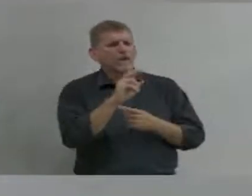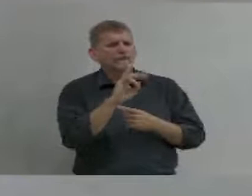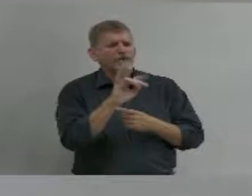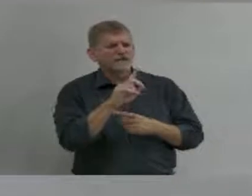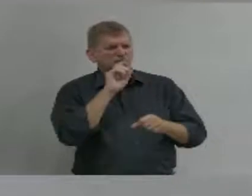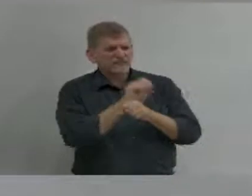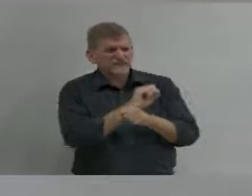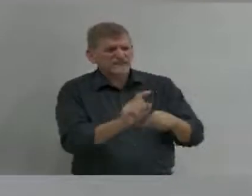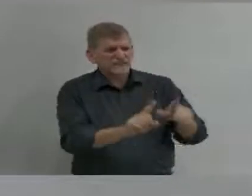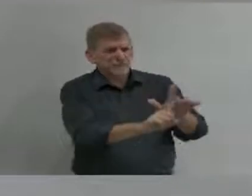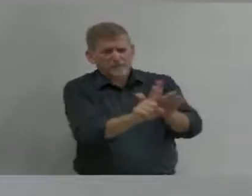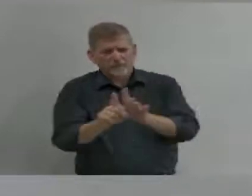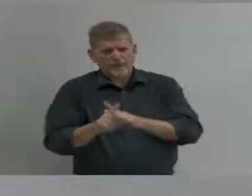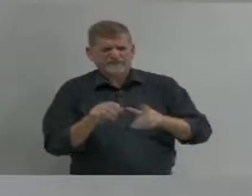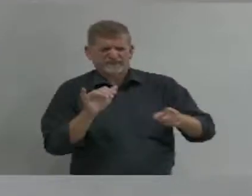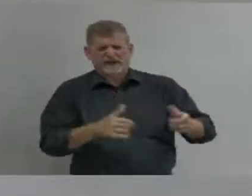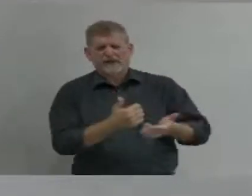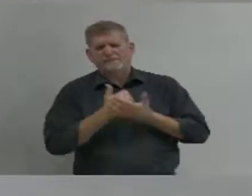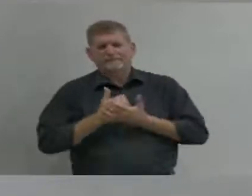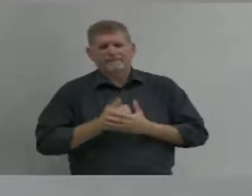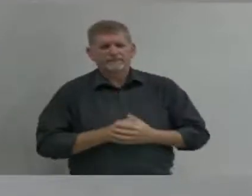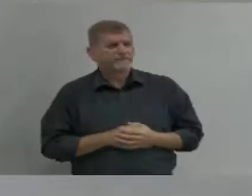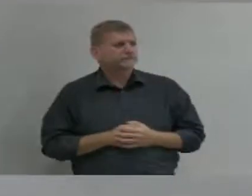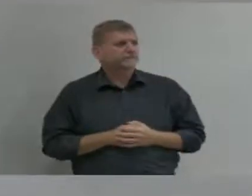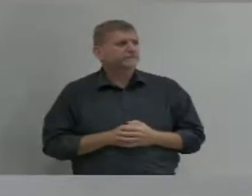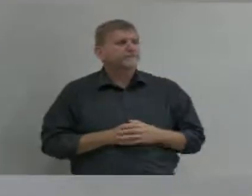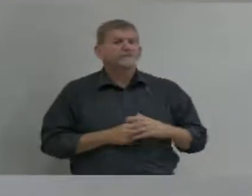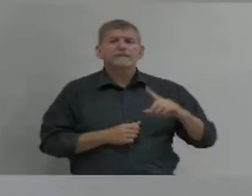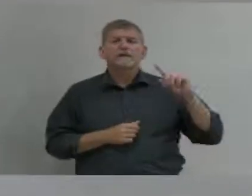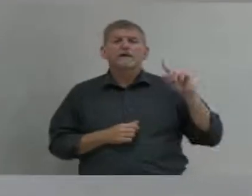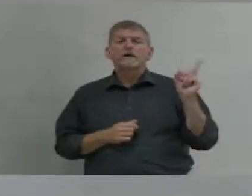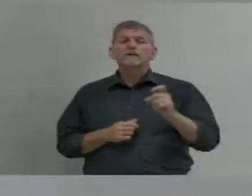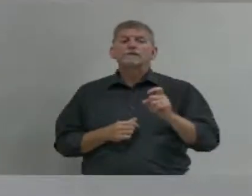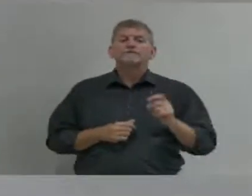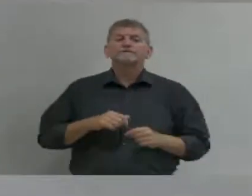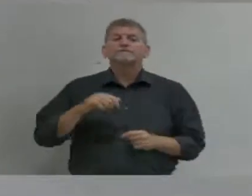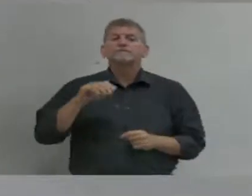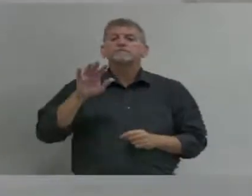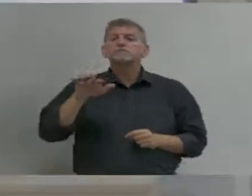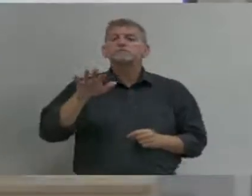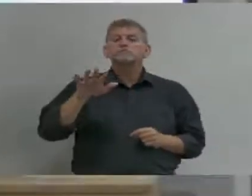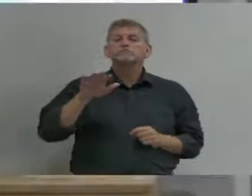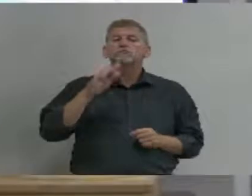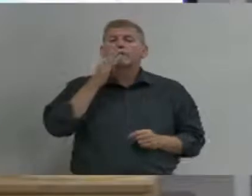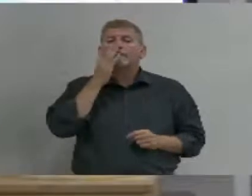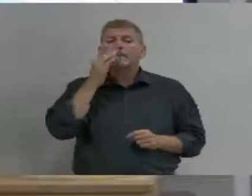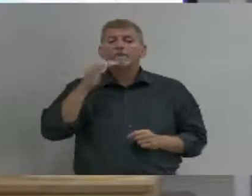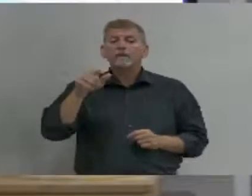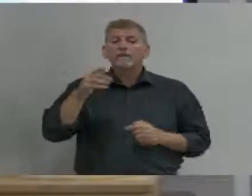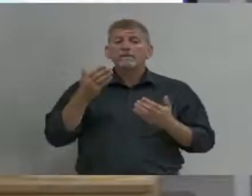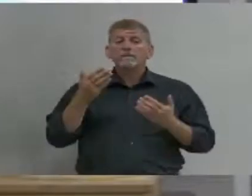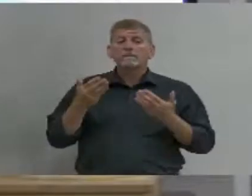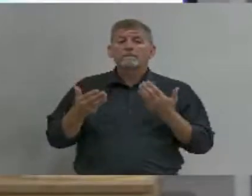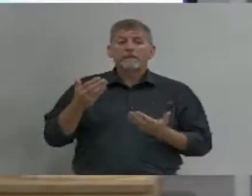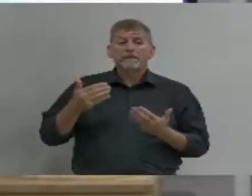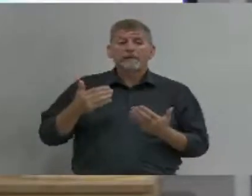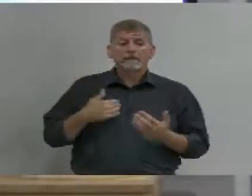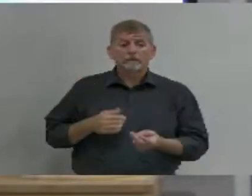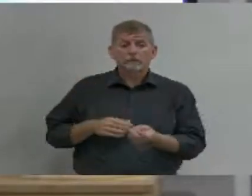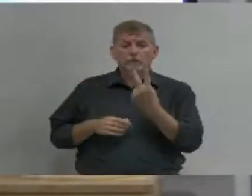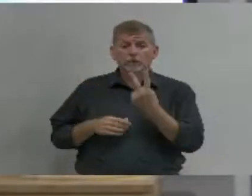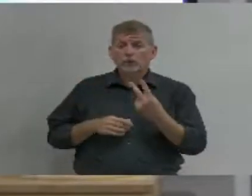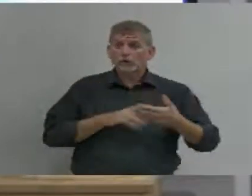So with that in mind, shouldn't you have two separate graphs there? One for the people at Purdue that are 30